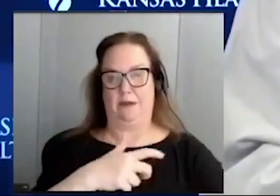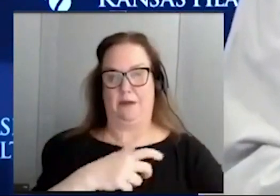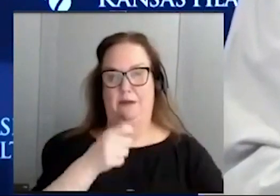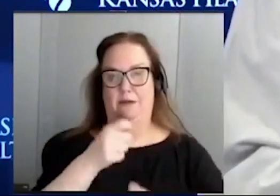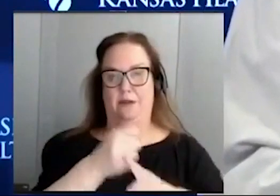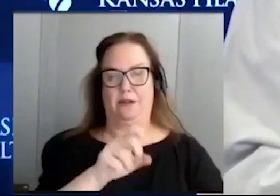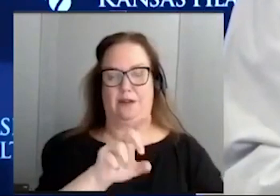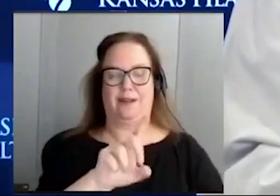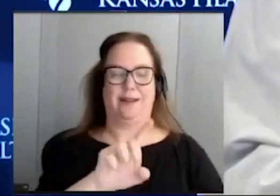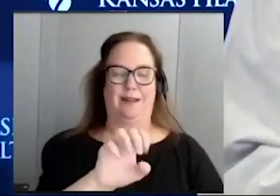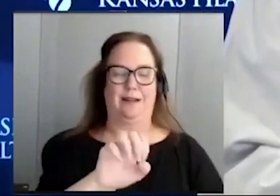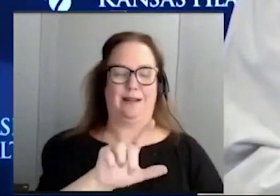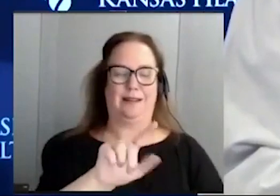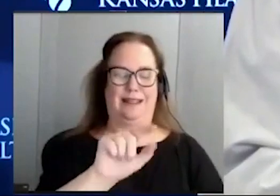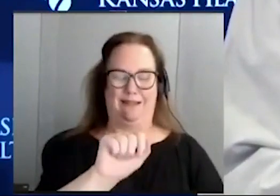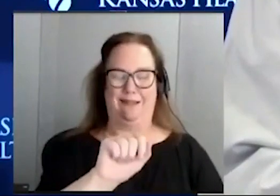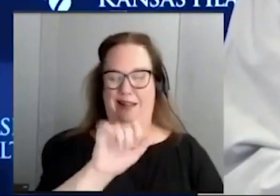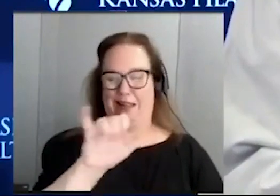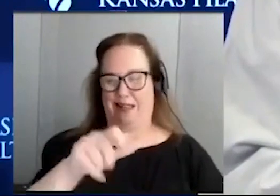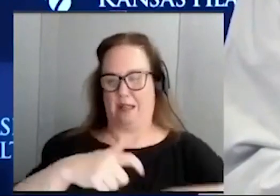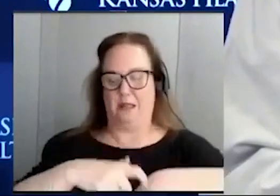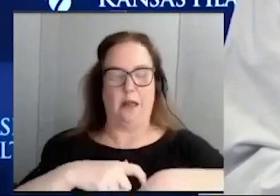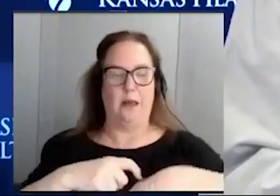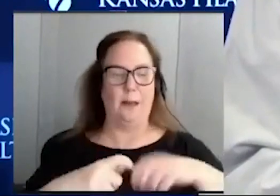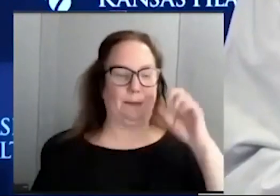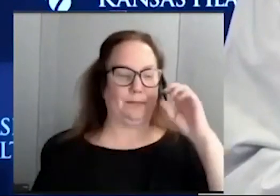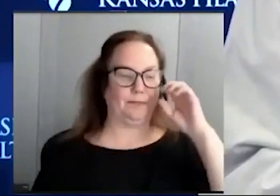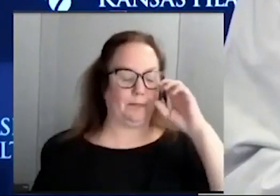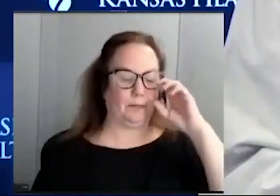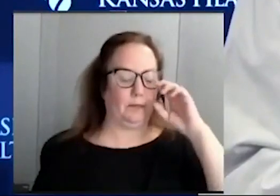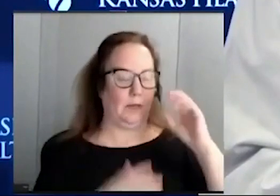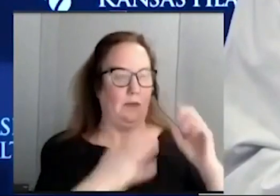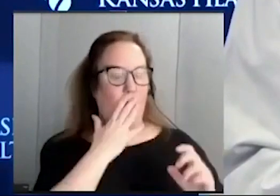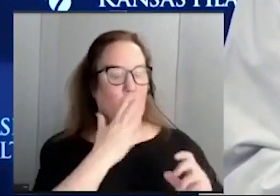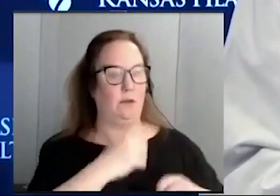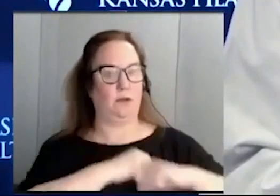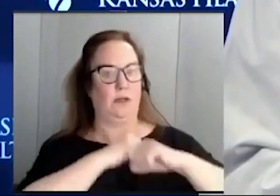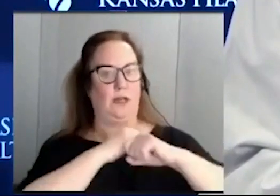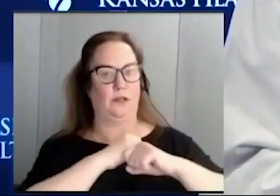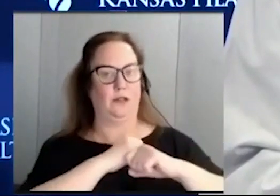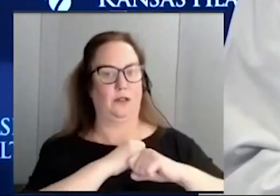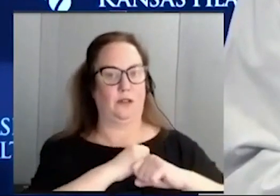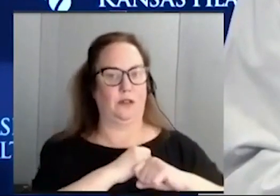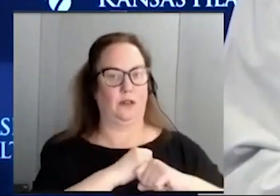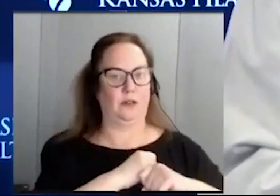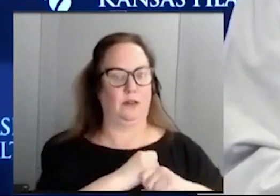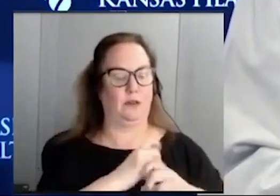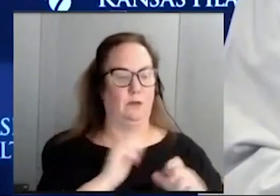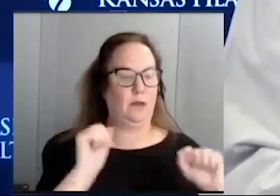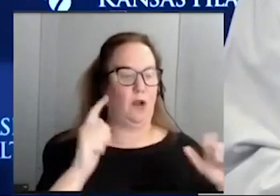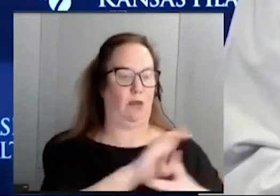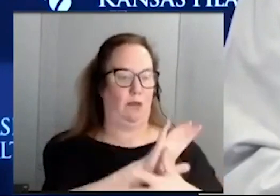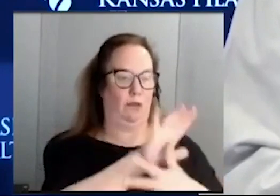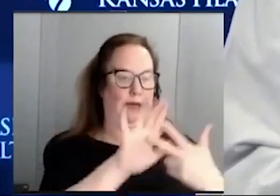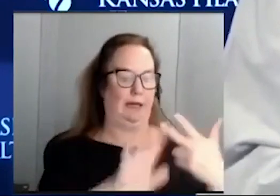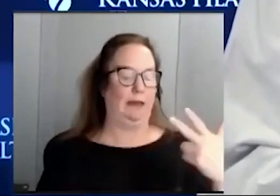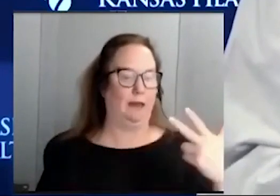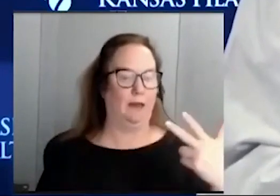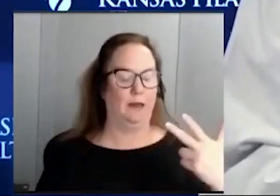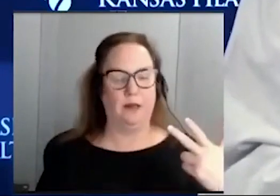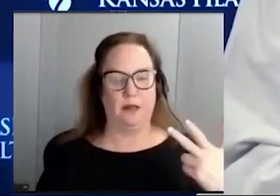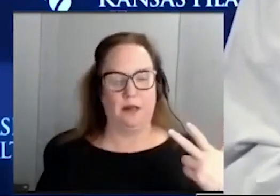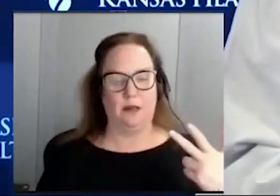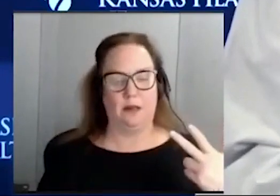Alpha wave at that point. And really found pretty darn good protection against severe illness and death with all three. There were